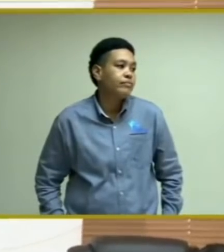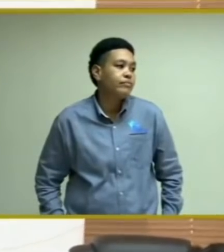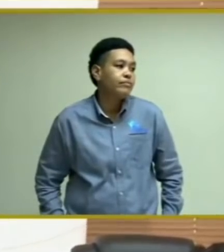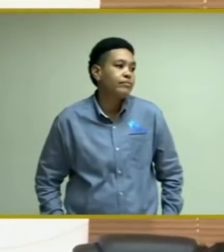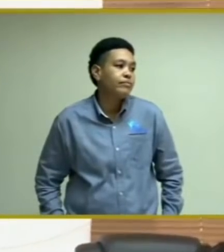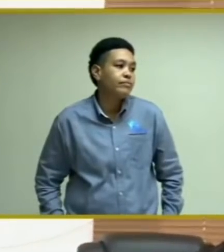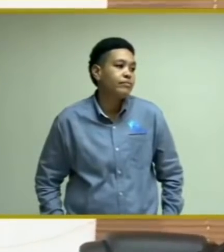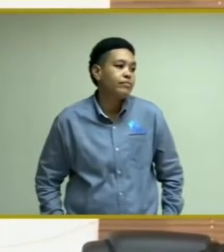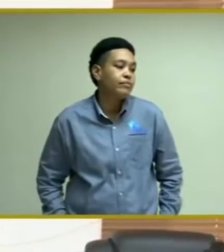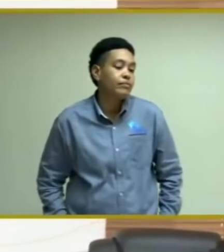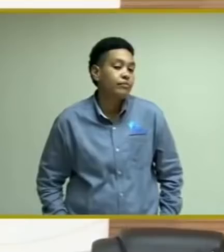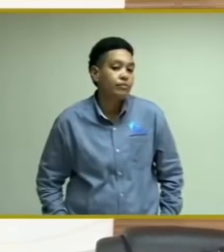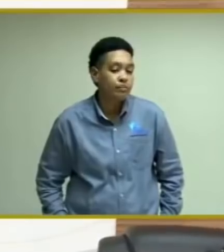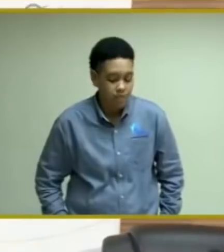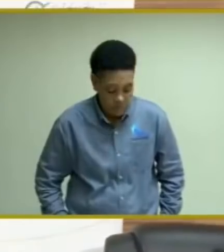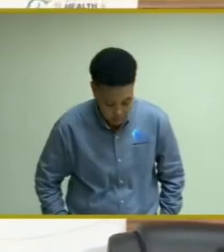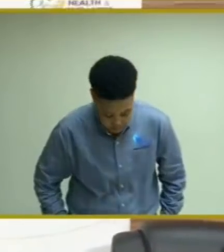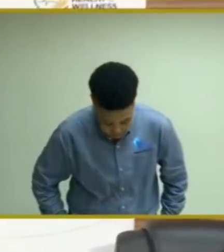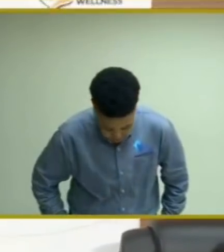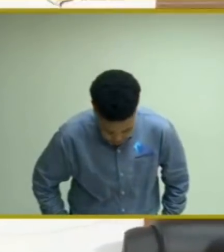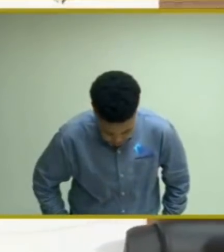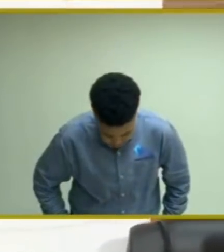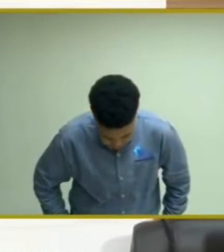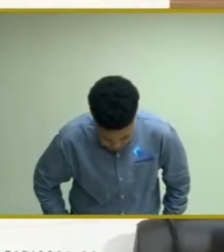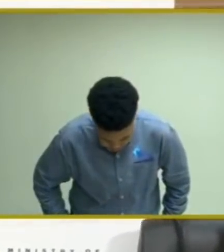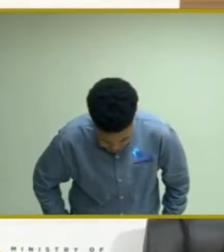All right. The first question,